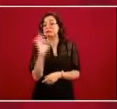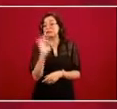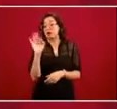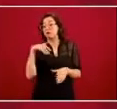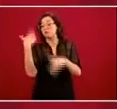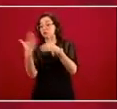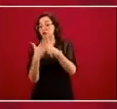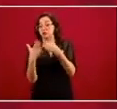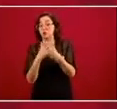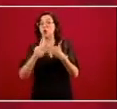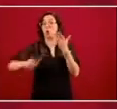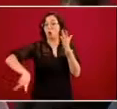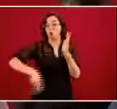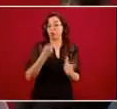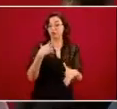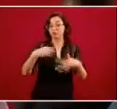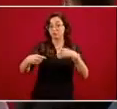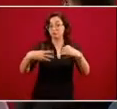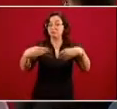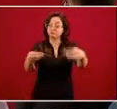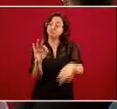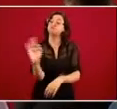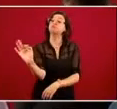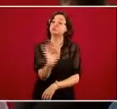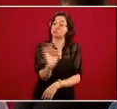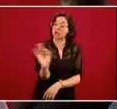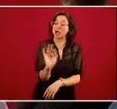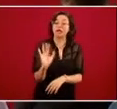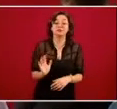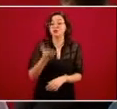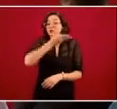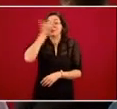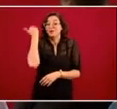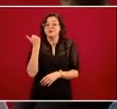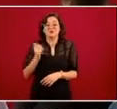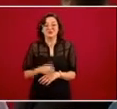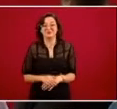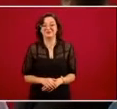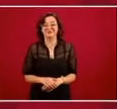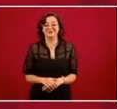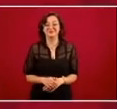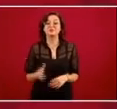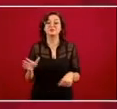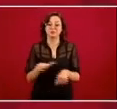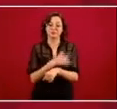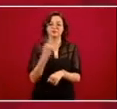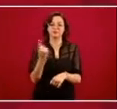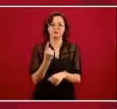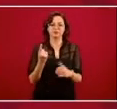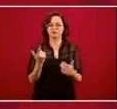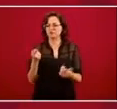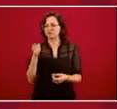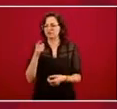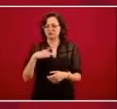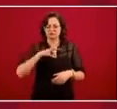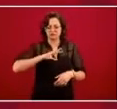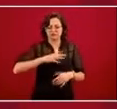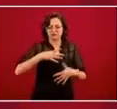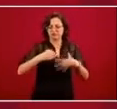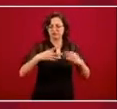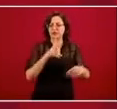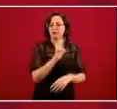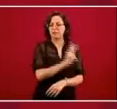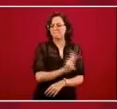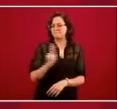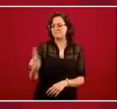So for the new coronavirus, we still don't know if this phenomenon could occur, but we shouldn't discard it quite